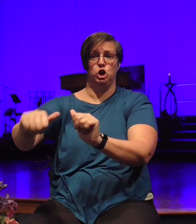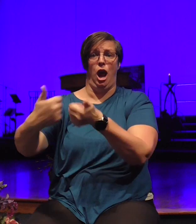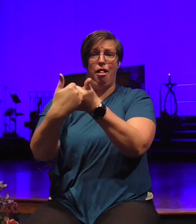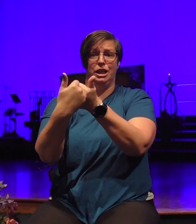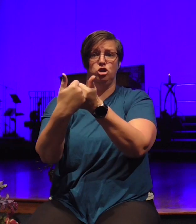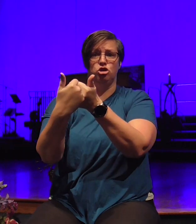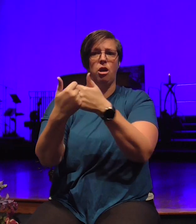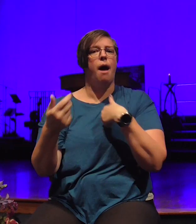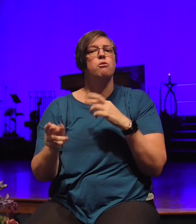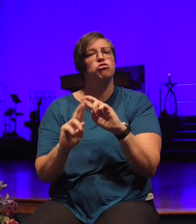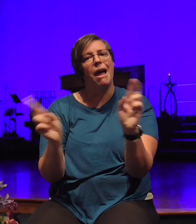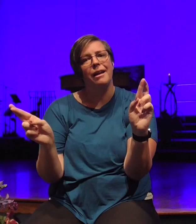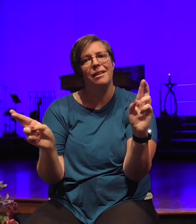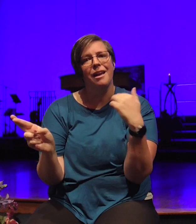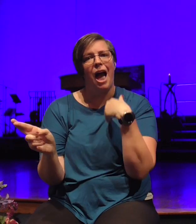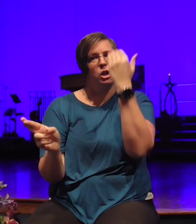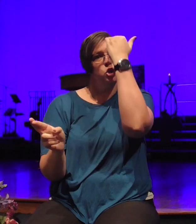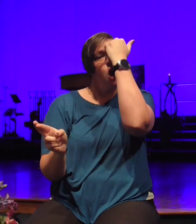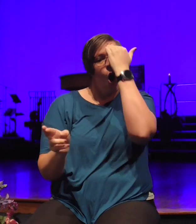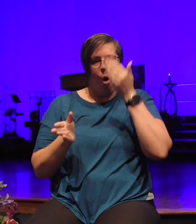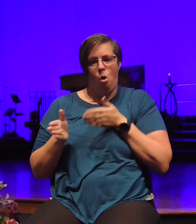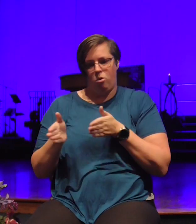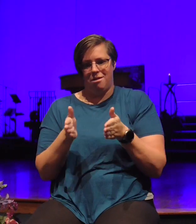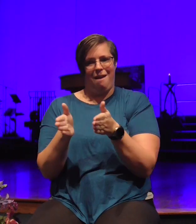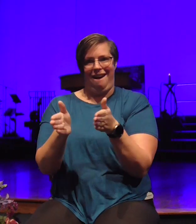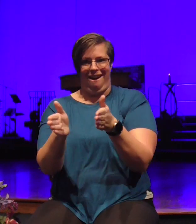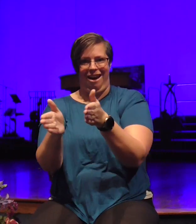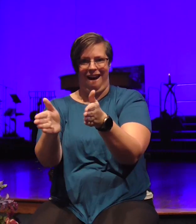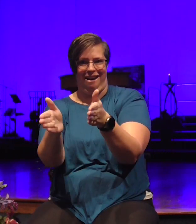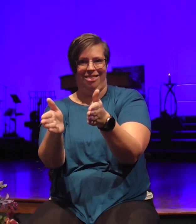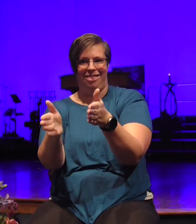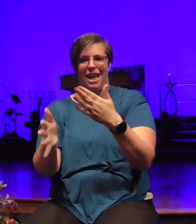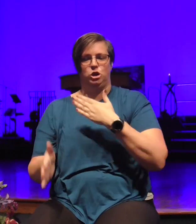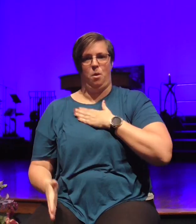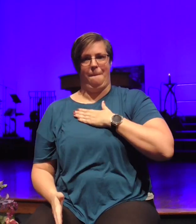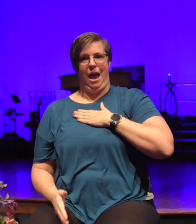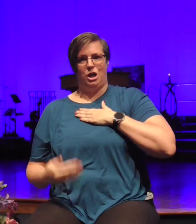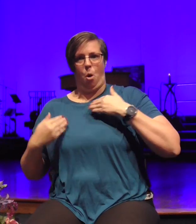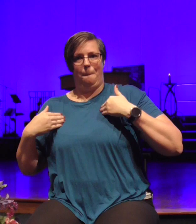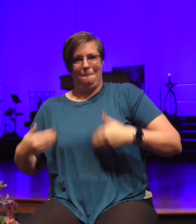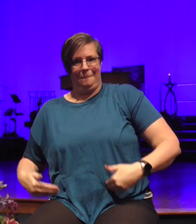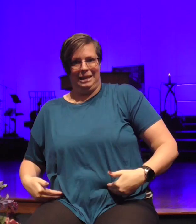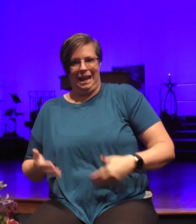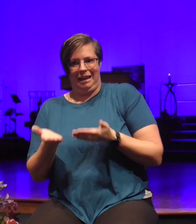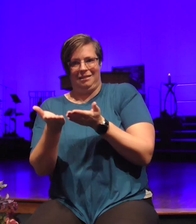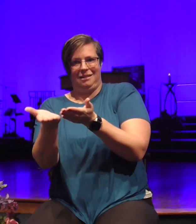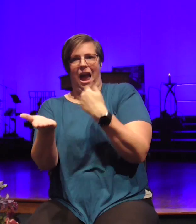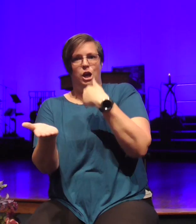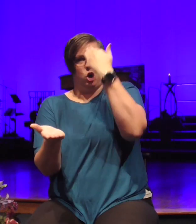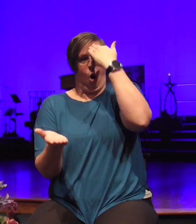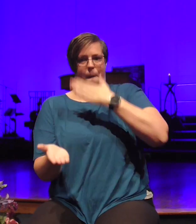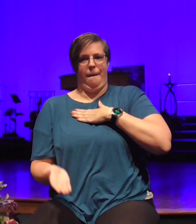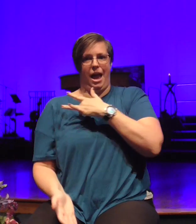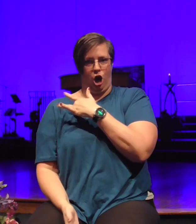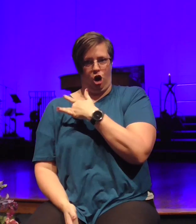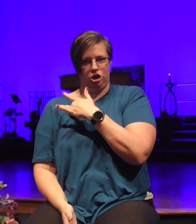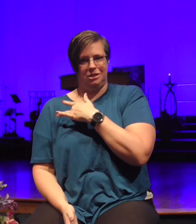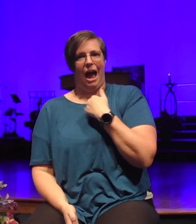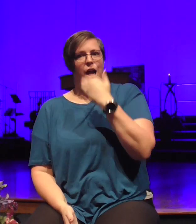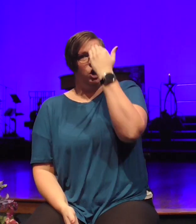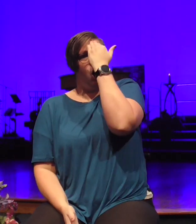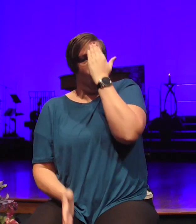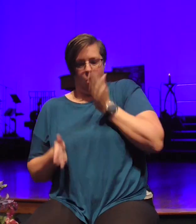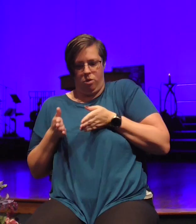I'm ready. I know the way. I know the way into the depth of my own being. I know the way to my heart. I know the way to